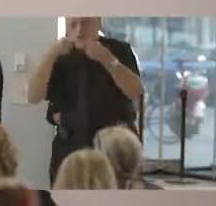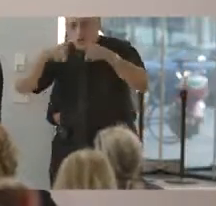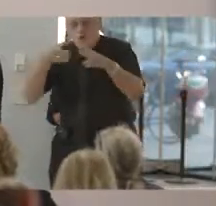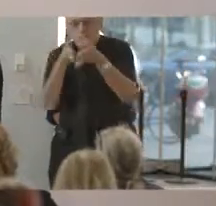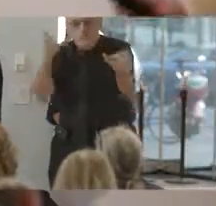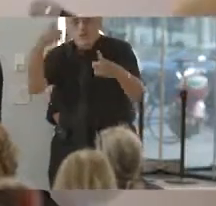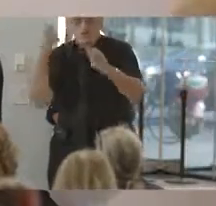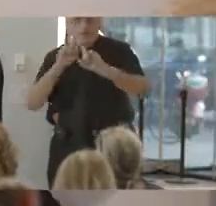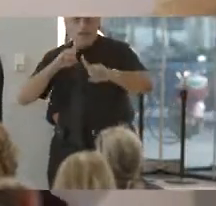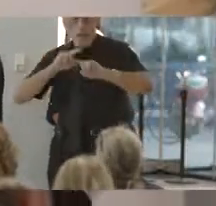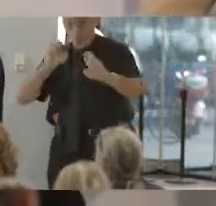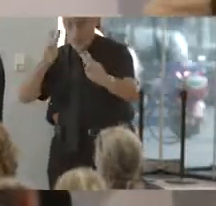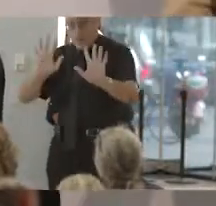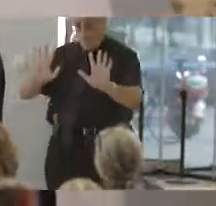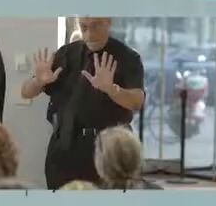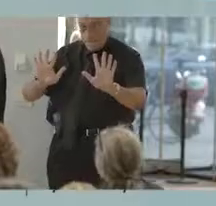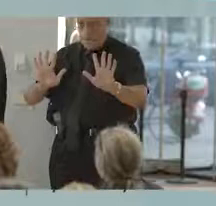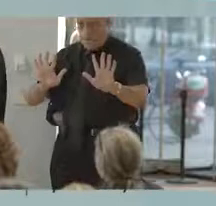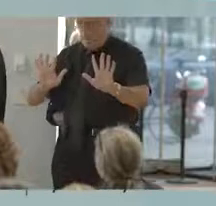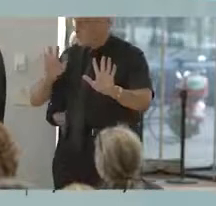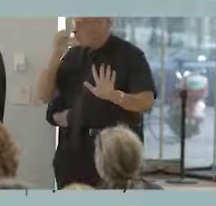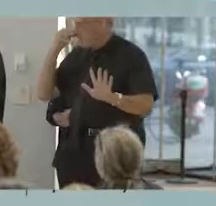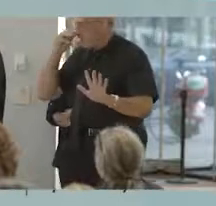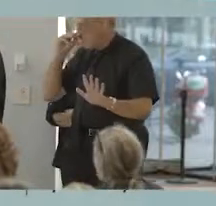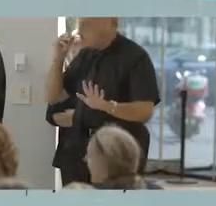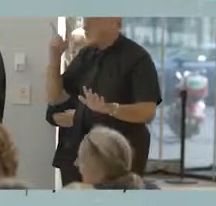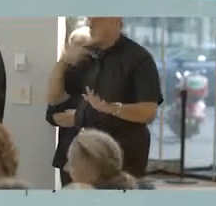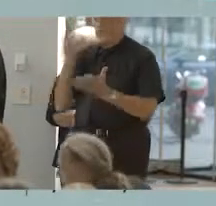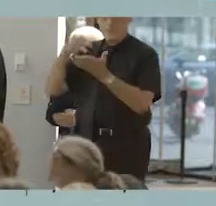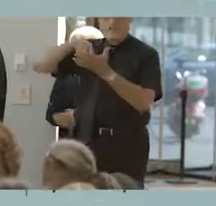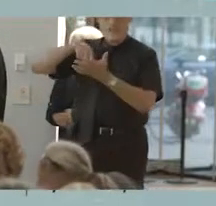Q&A. Okay, I think this one works. I'm going to stand.